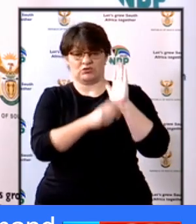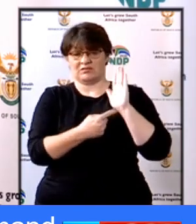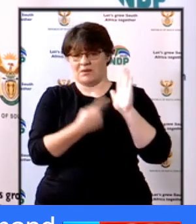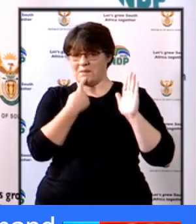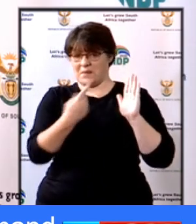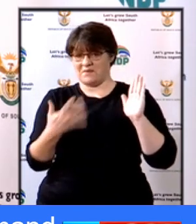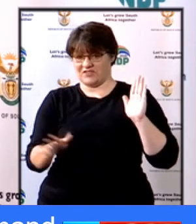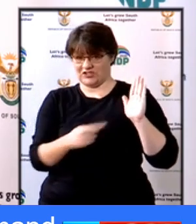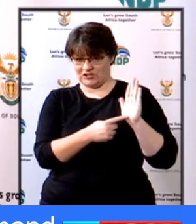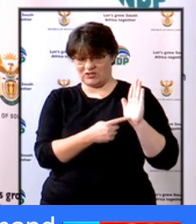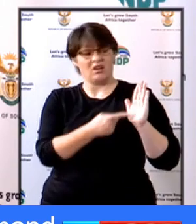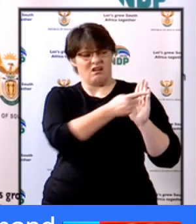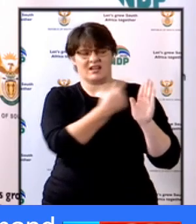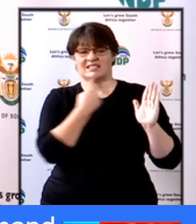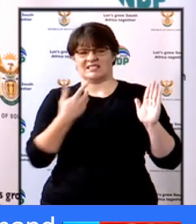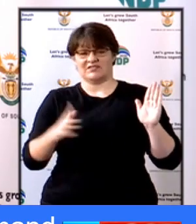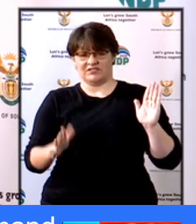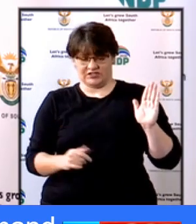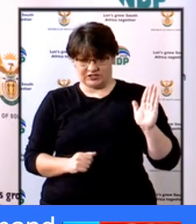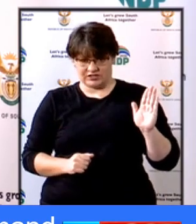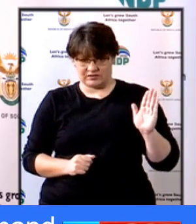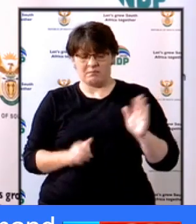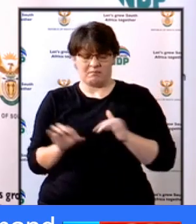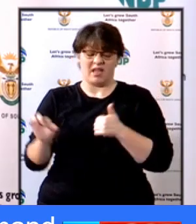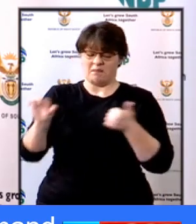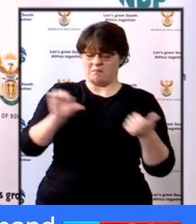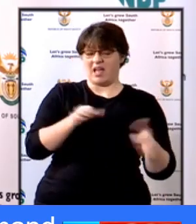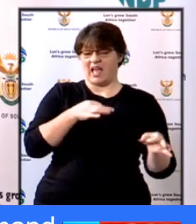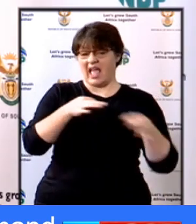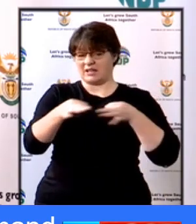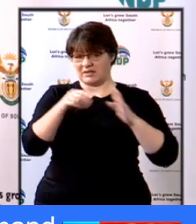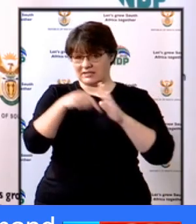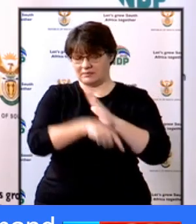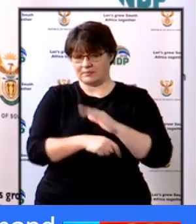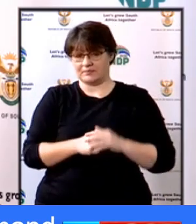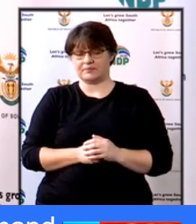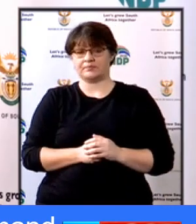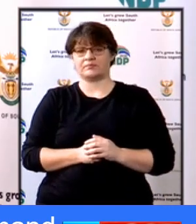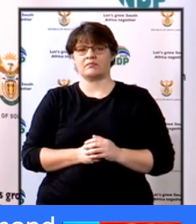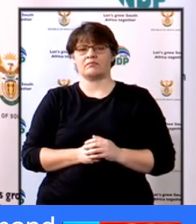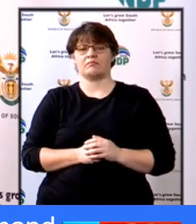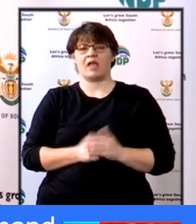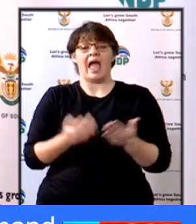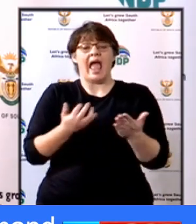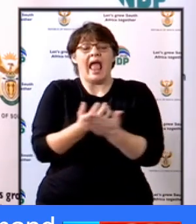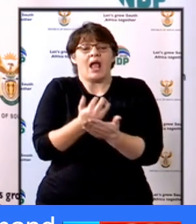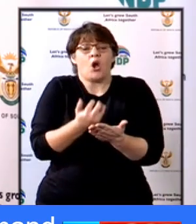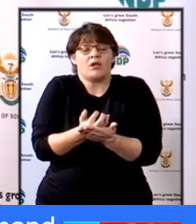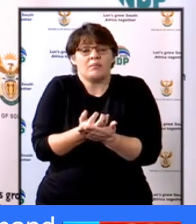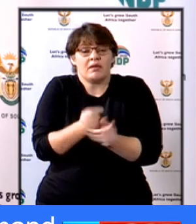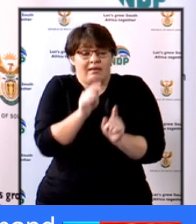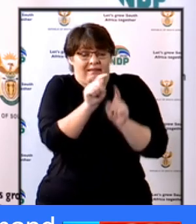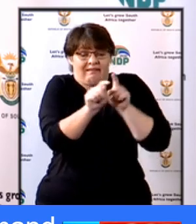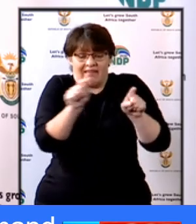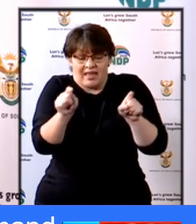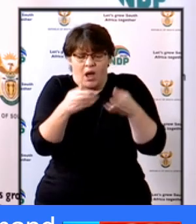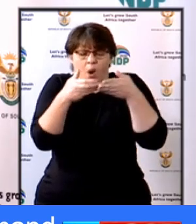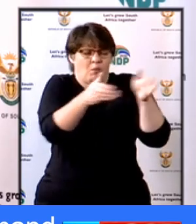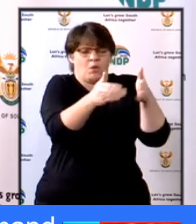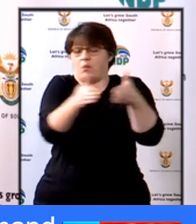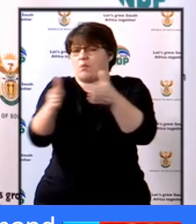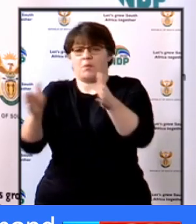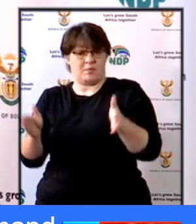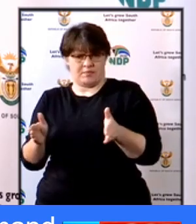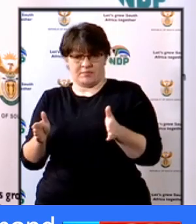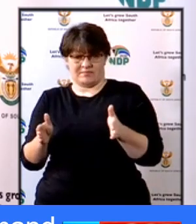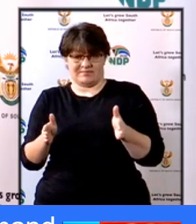my colleague has referred to and I will come back to. It also keeps open all parts of the economy that has